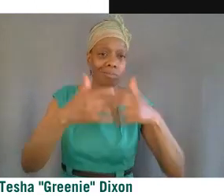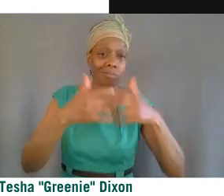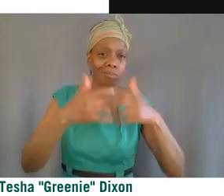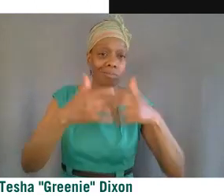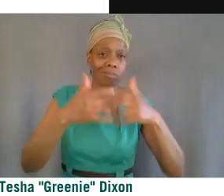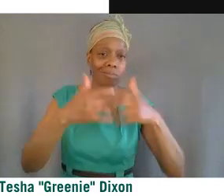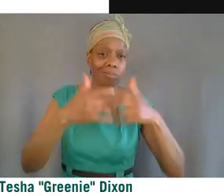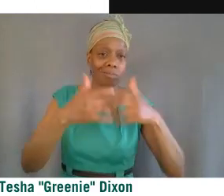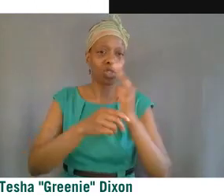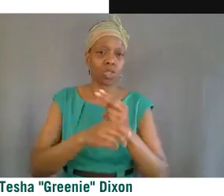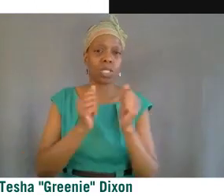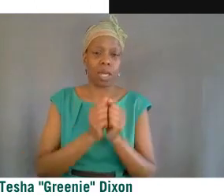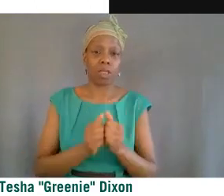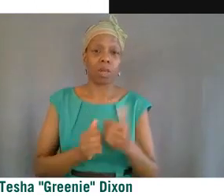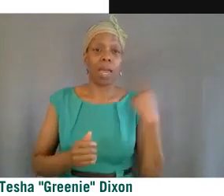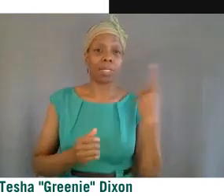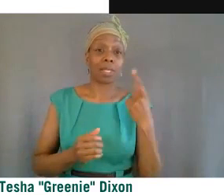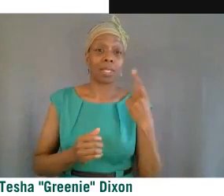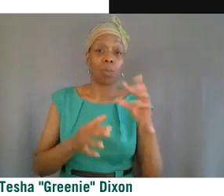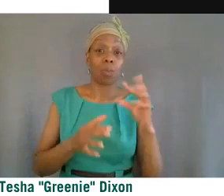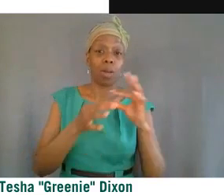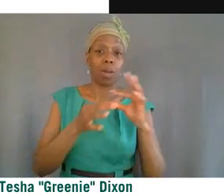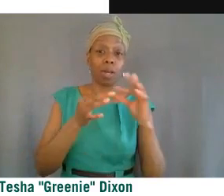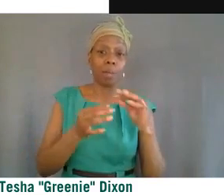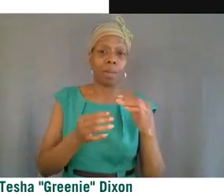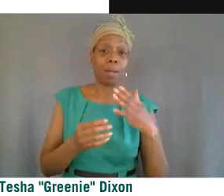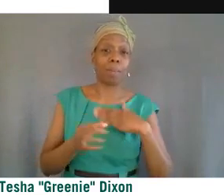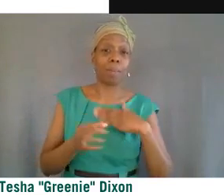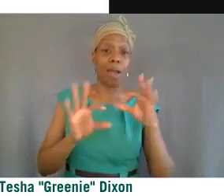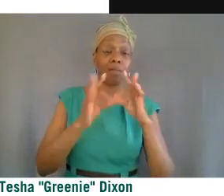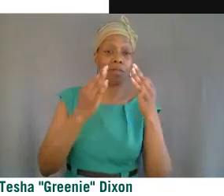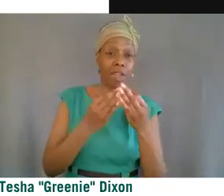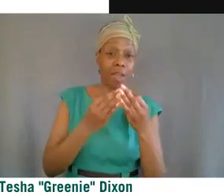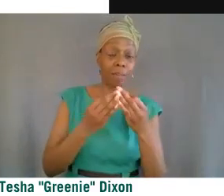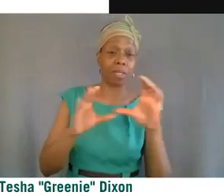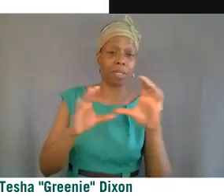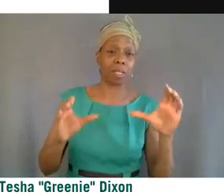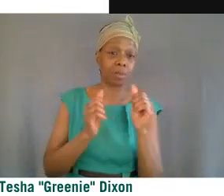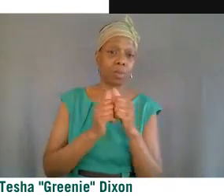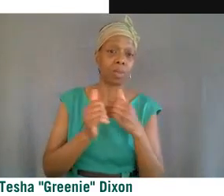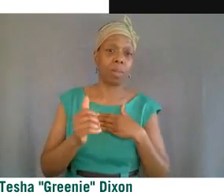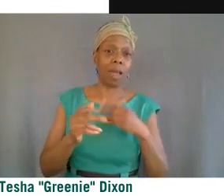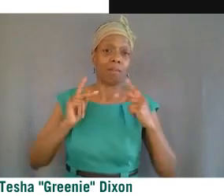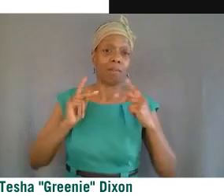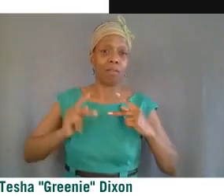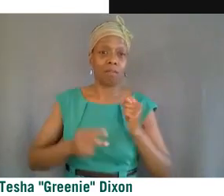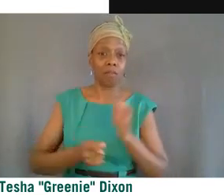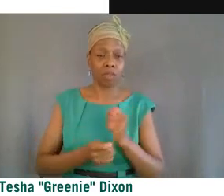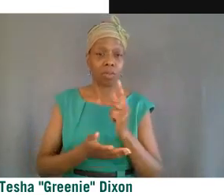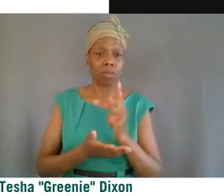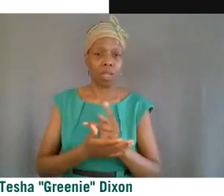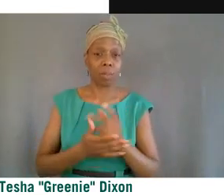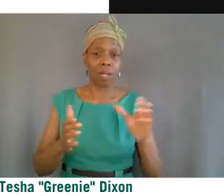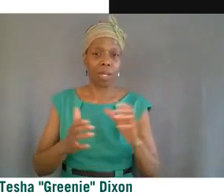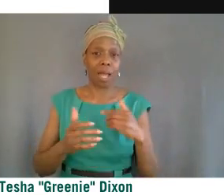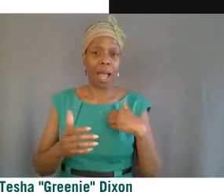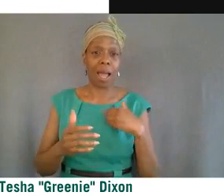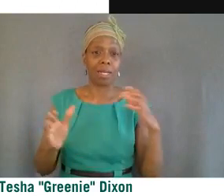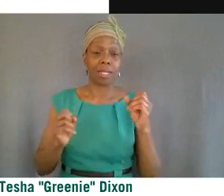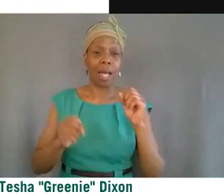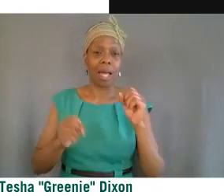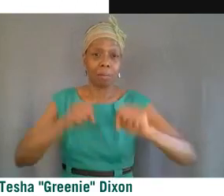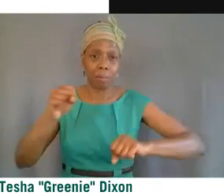someone comment, actually, my family was active with my physical therapy and activities. I did lots of biking, walking, swimming, and